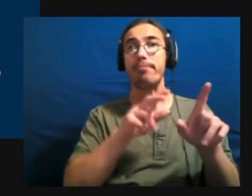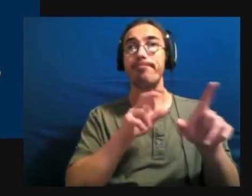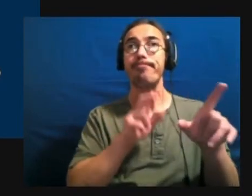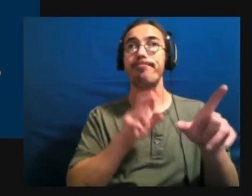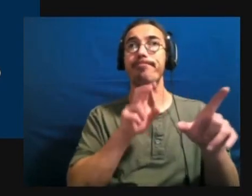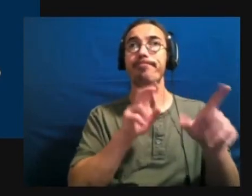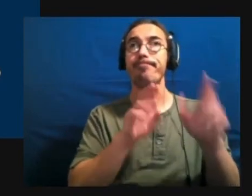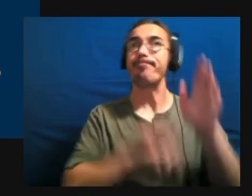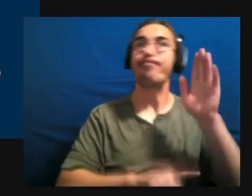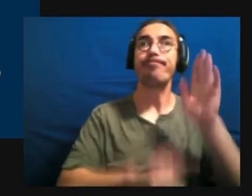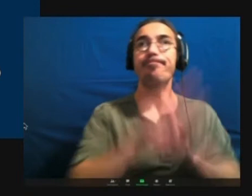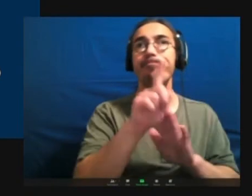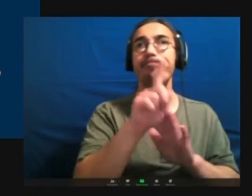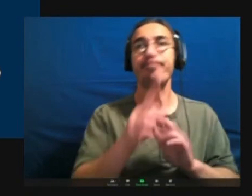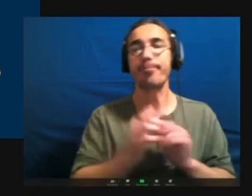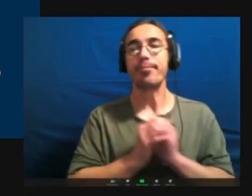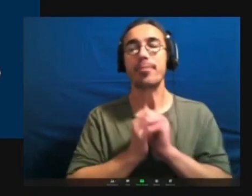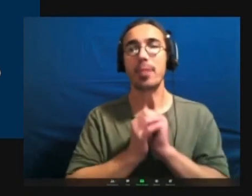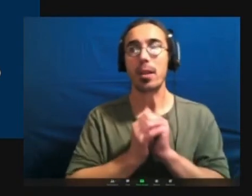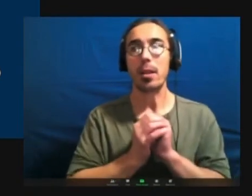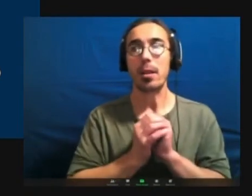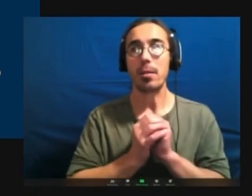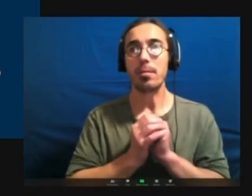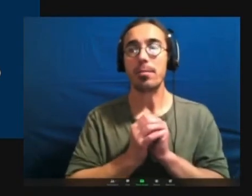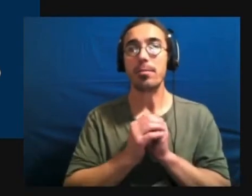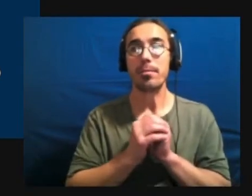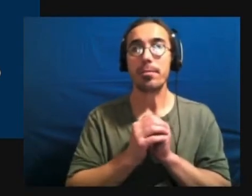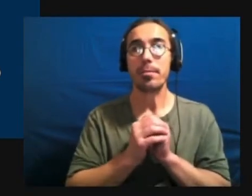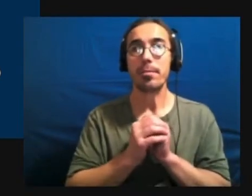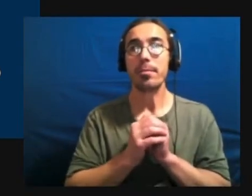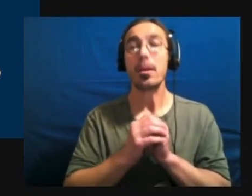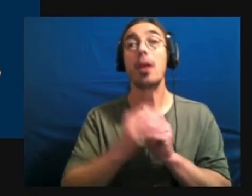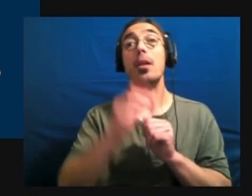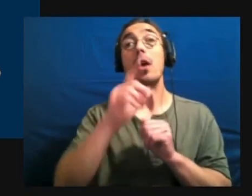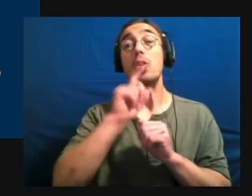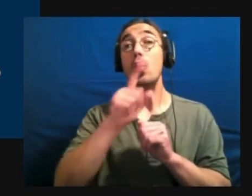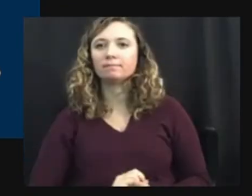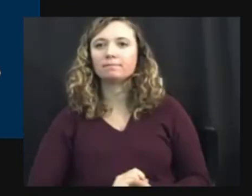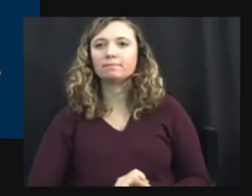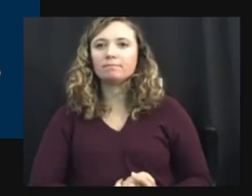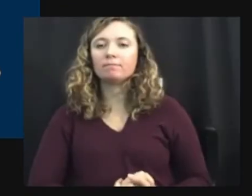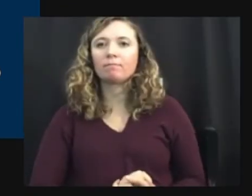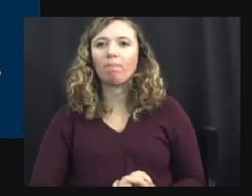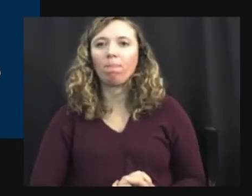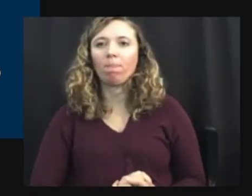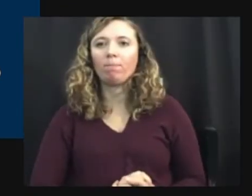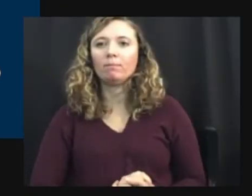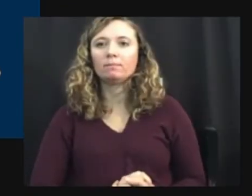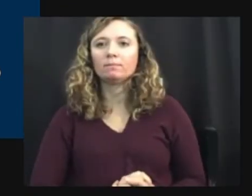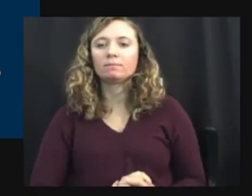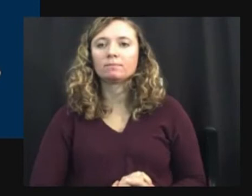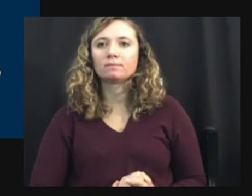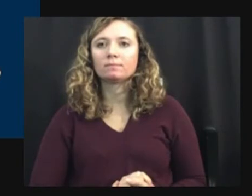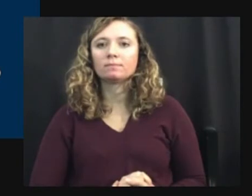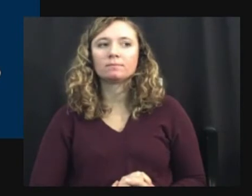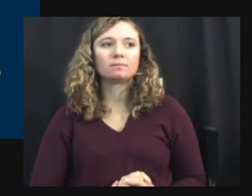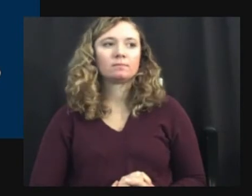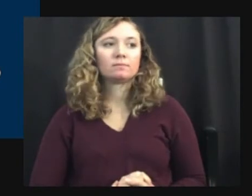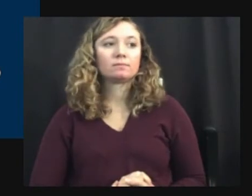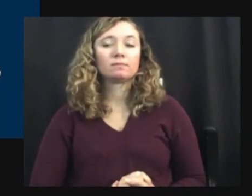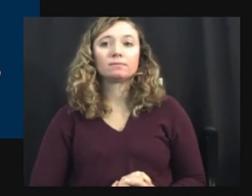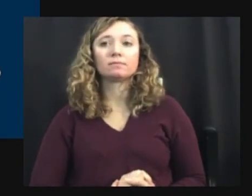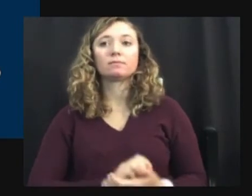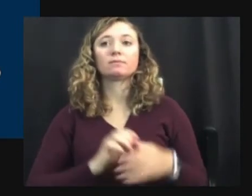developed. And largely, these are extremely accurate for non-autistic kids, and sometimes